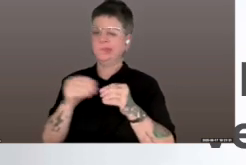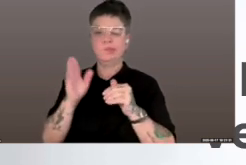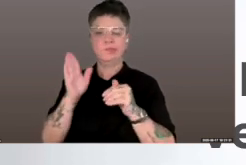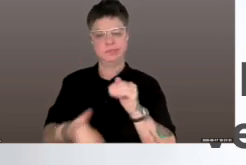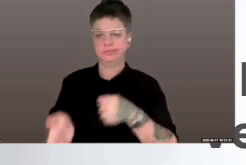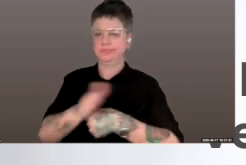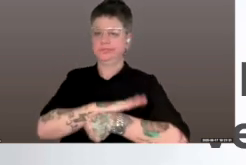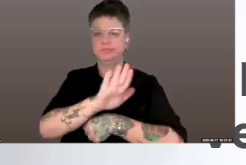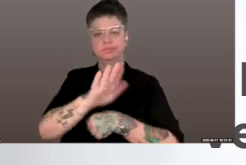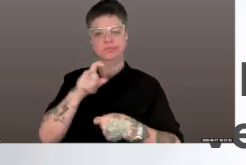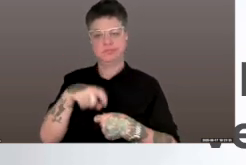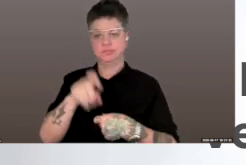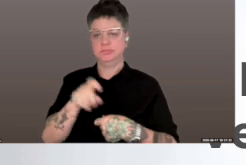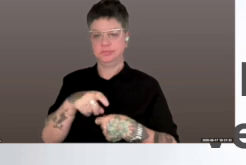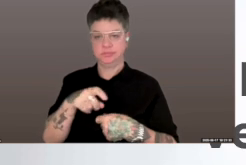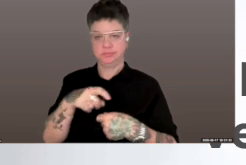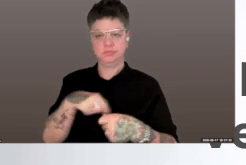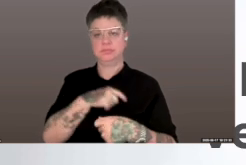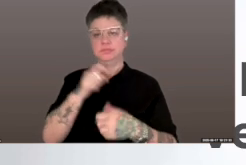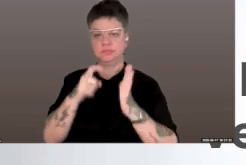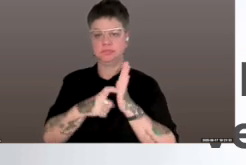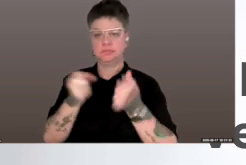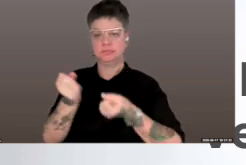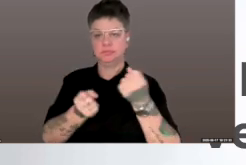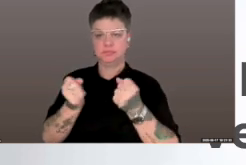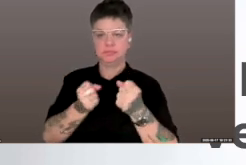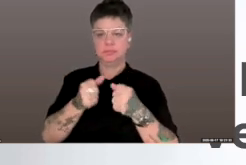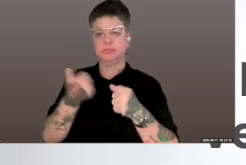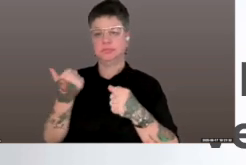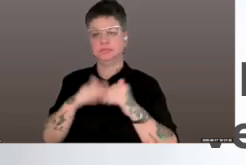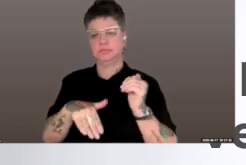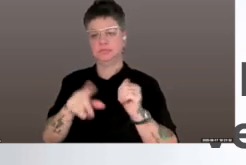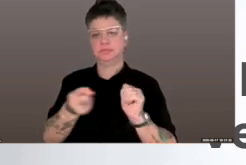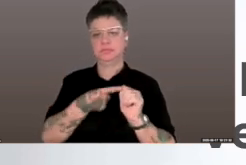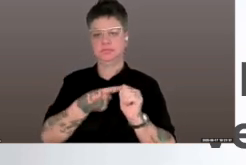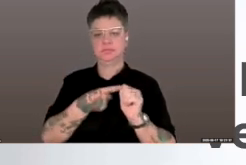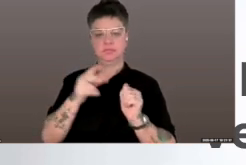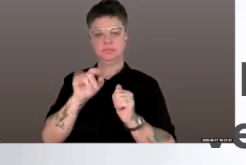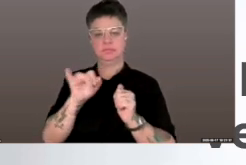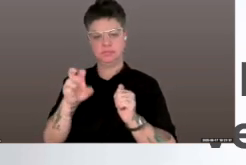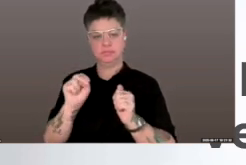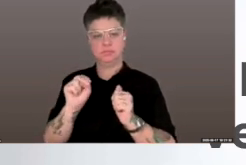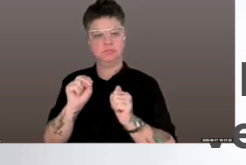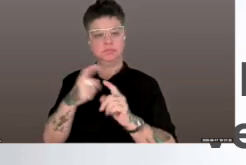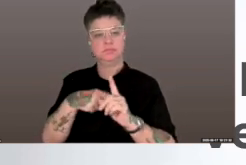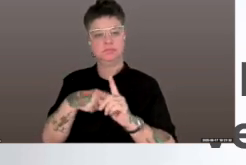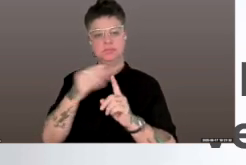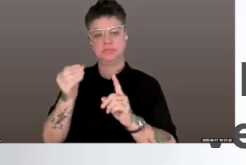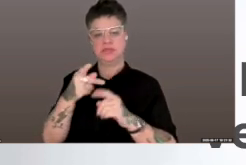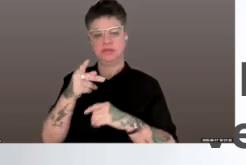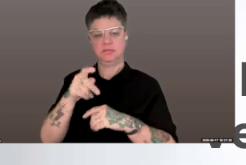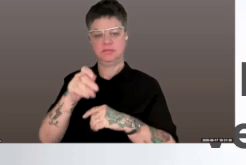option will be a grant up to $10,000, but the vehicle will be